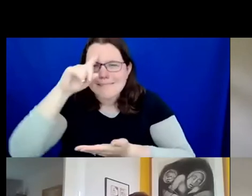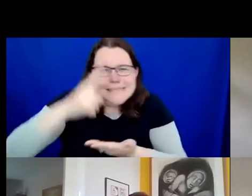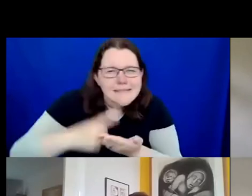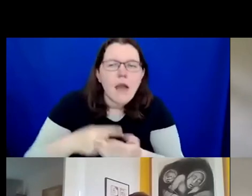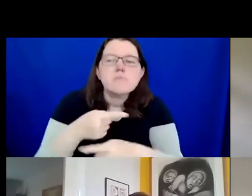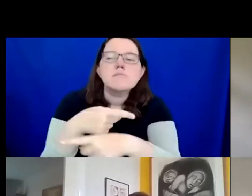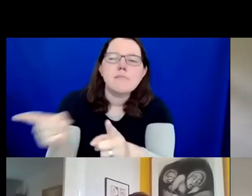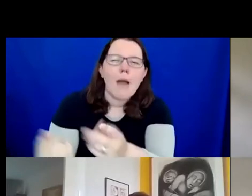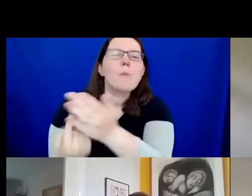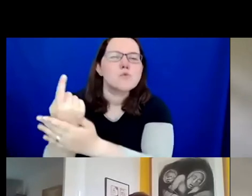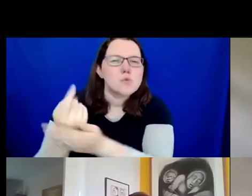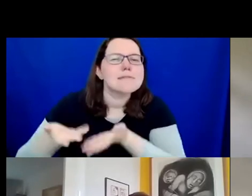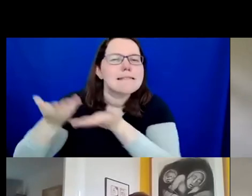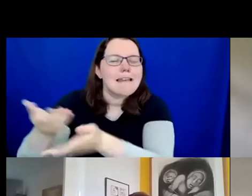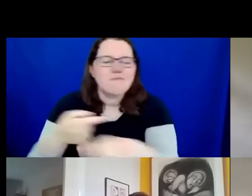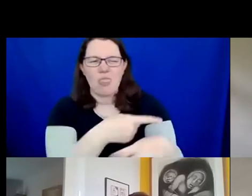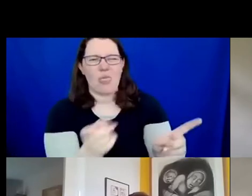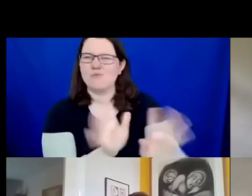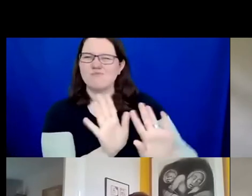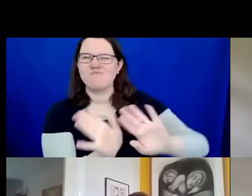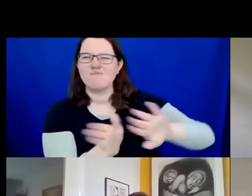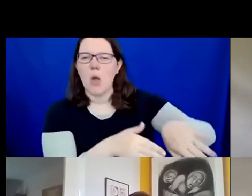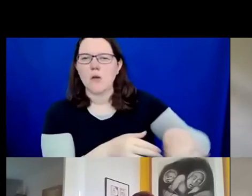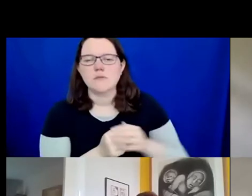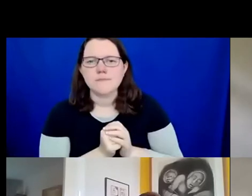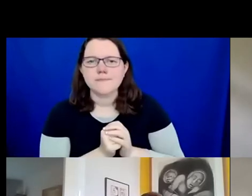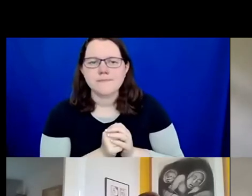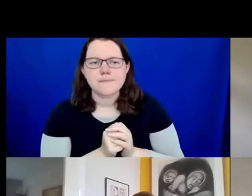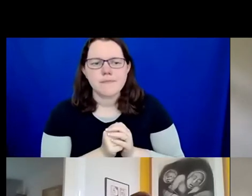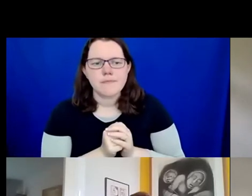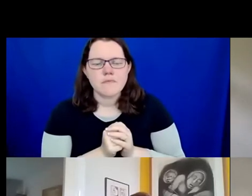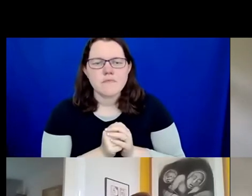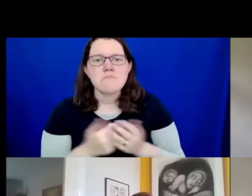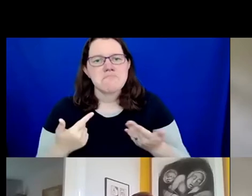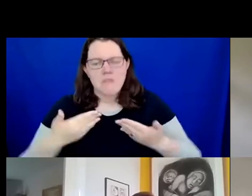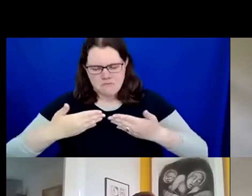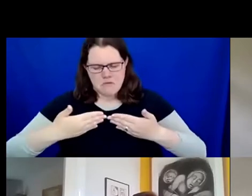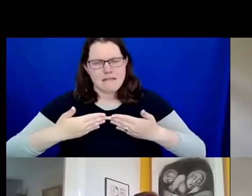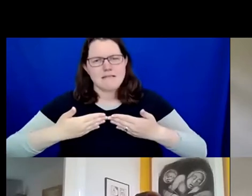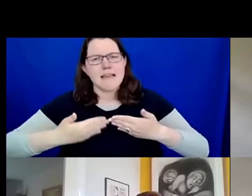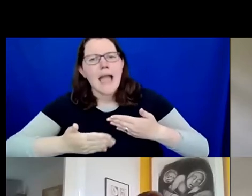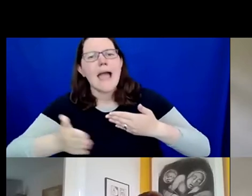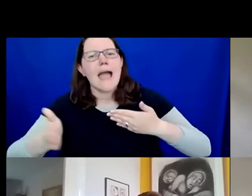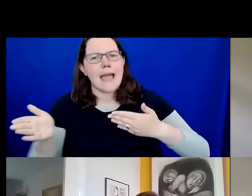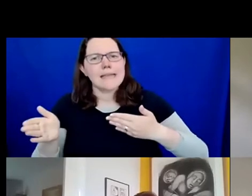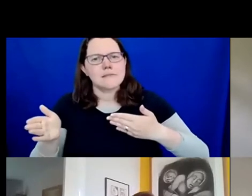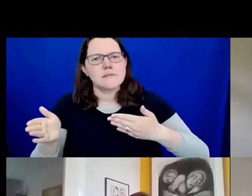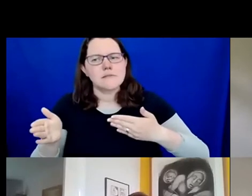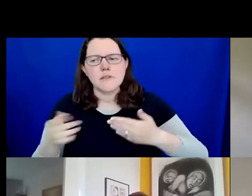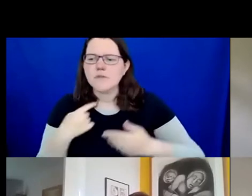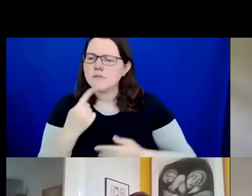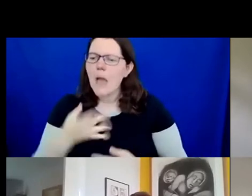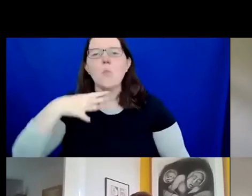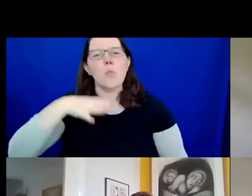having influence over other people's behaviour. And I would argue that to open the gate and commit to inclusive change